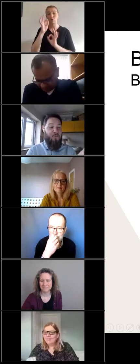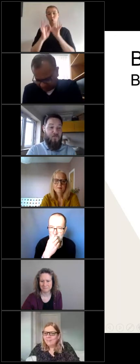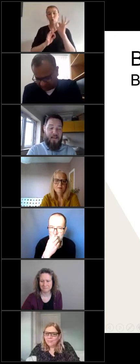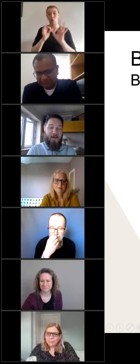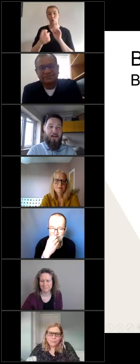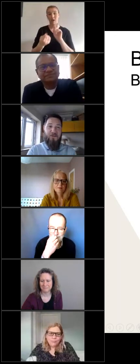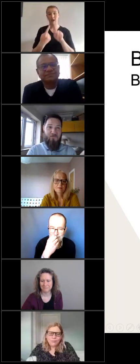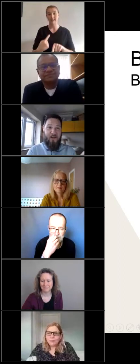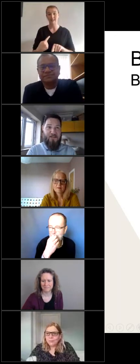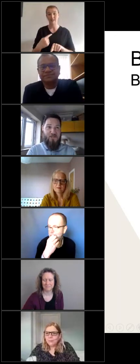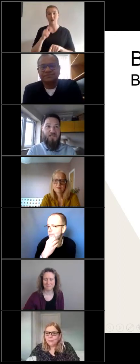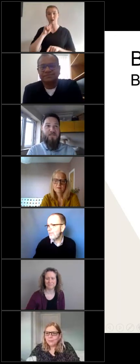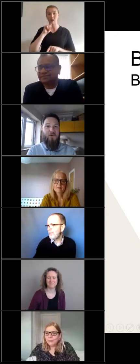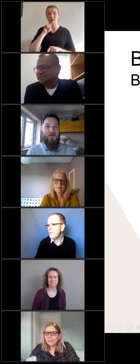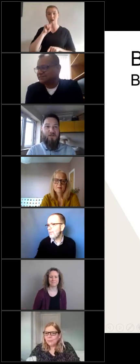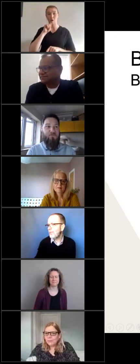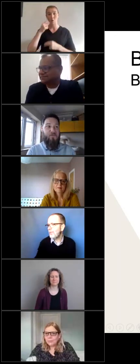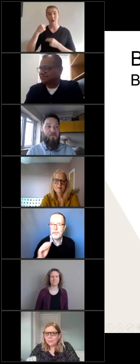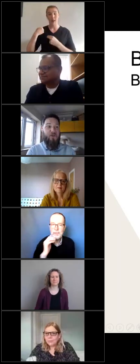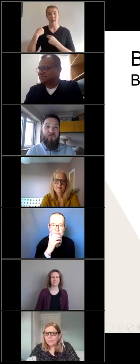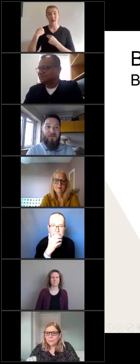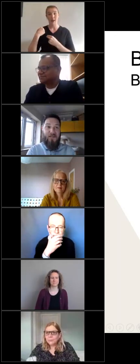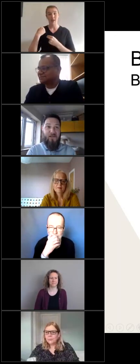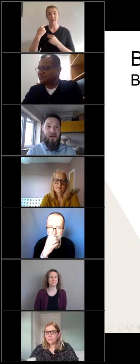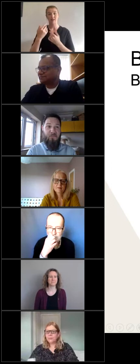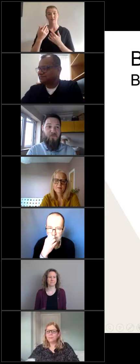lovely feedback, some very considered questions from